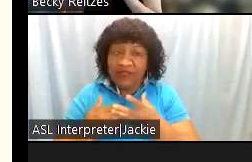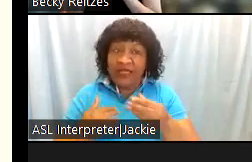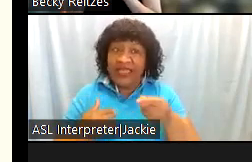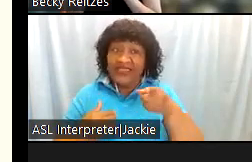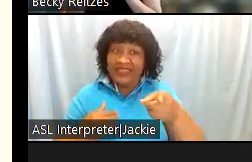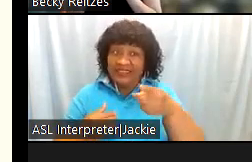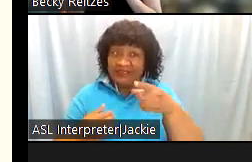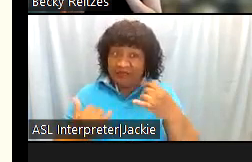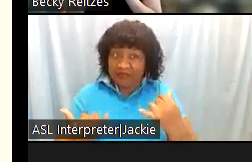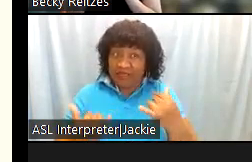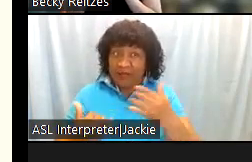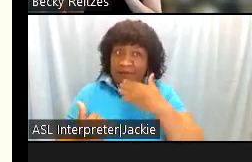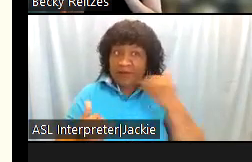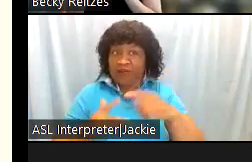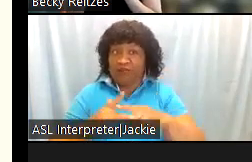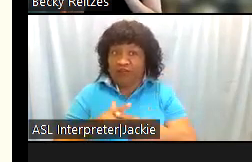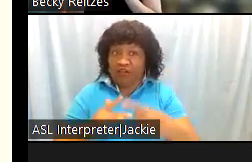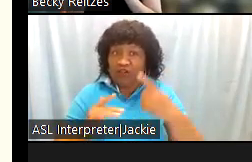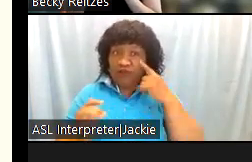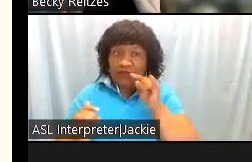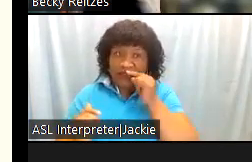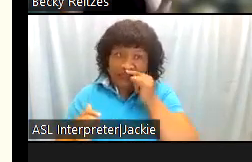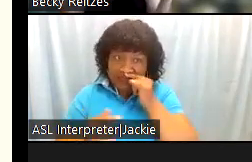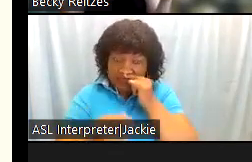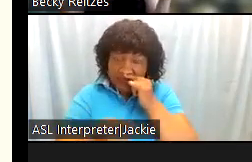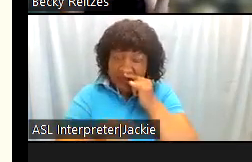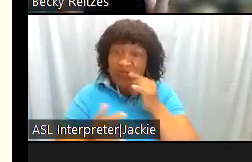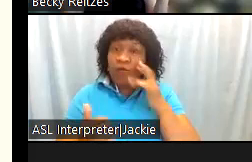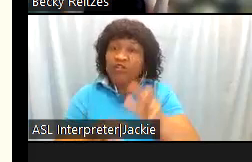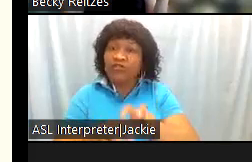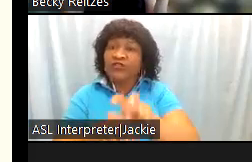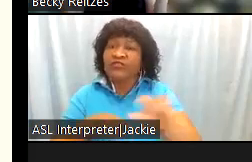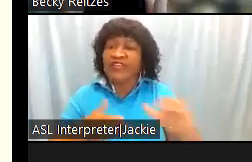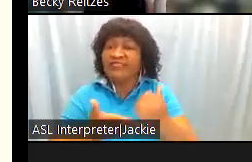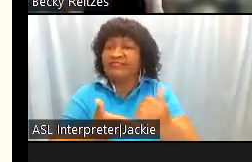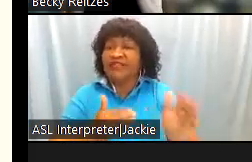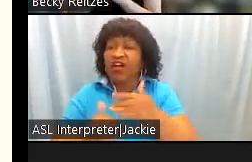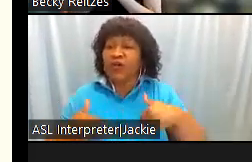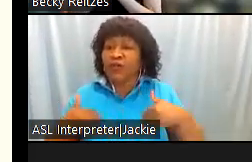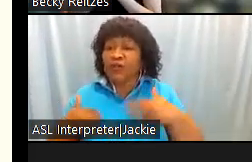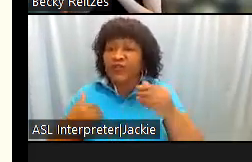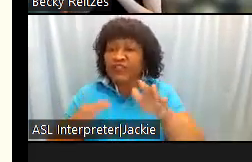for Kids is to invest in our children and invest in our youth.